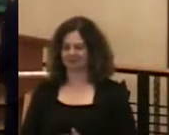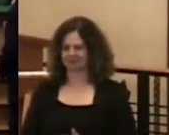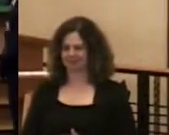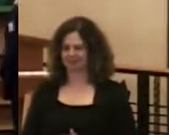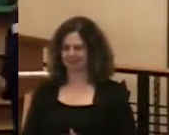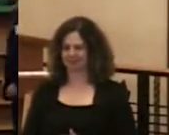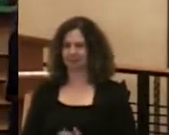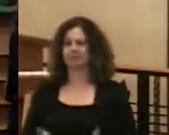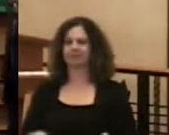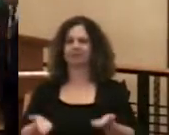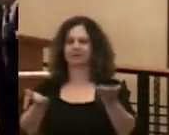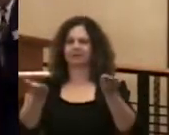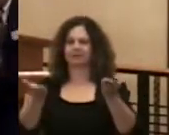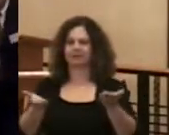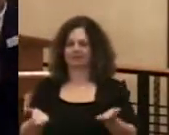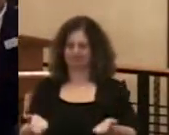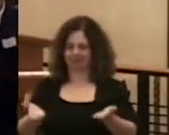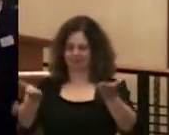Please rise.